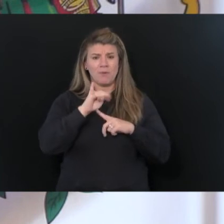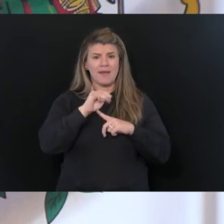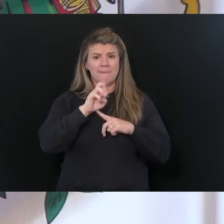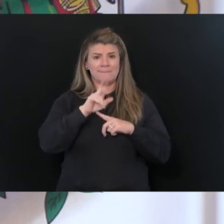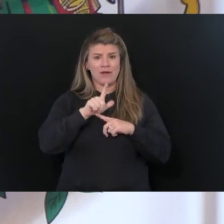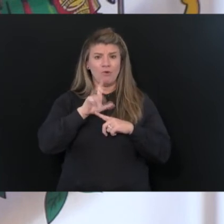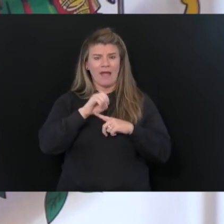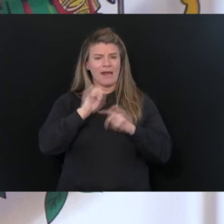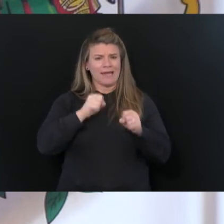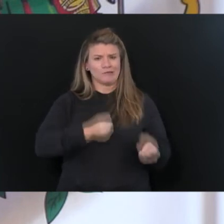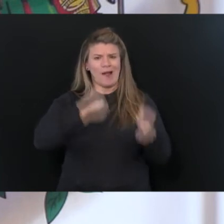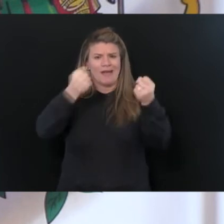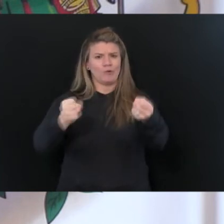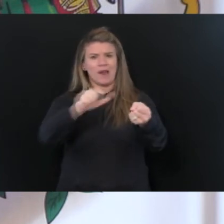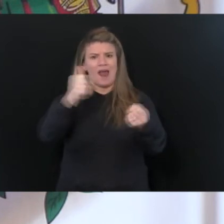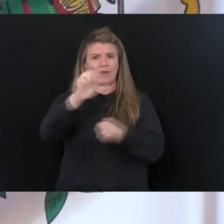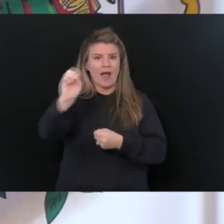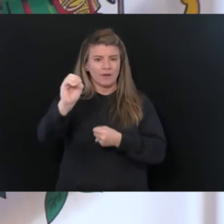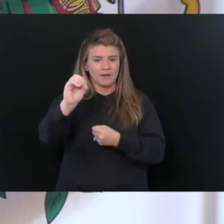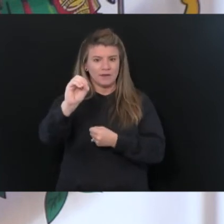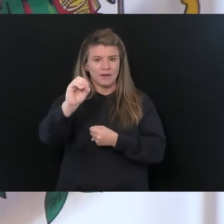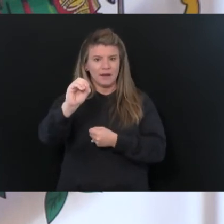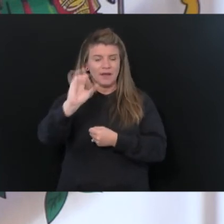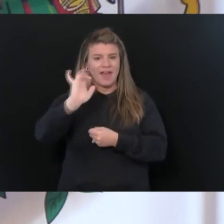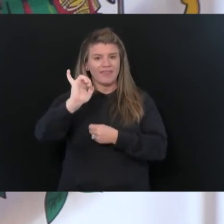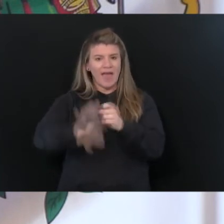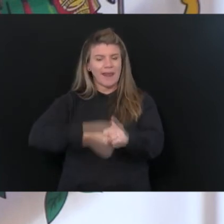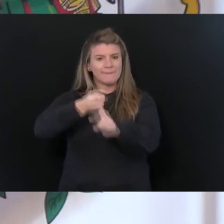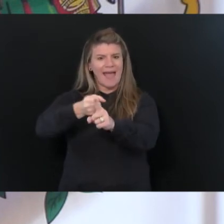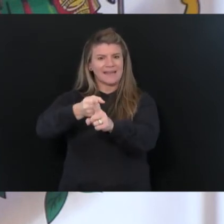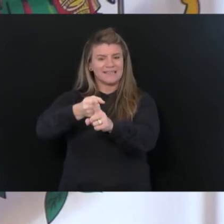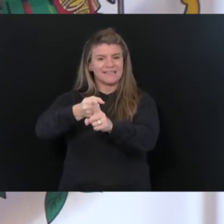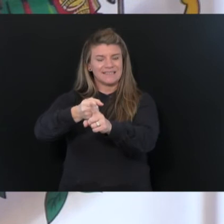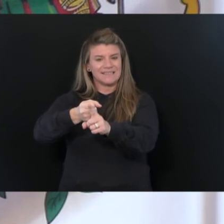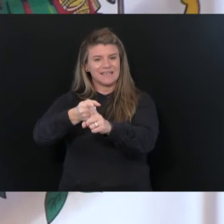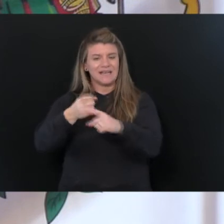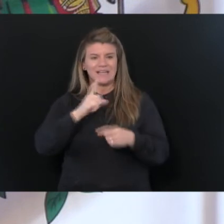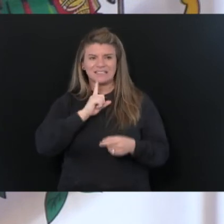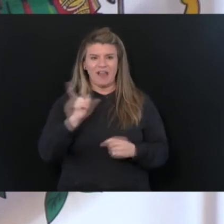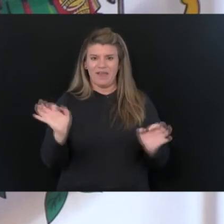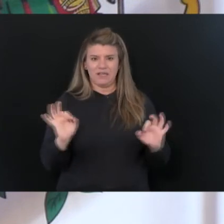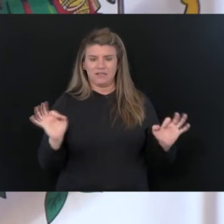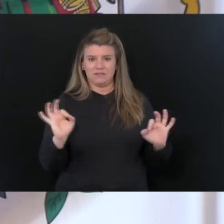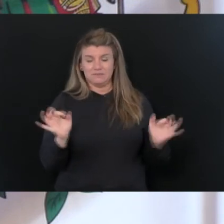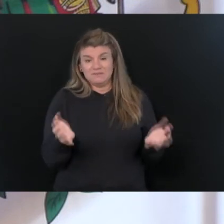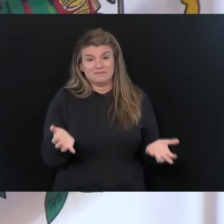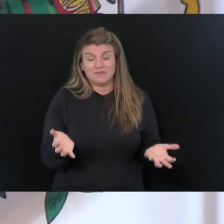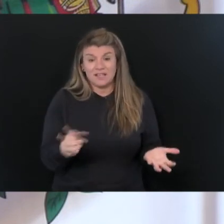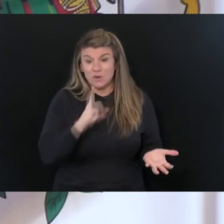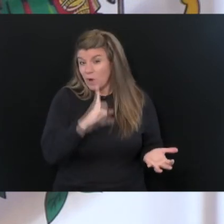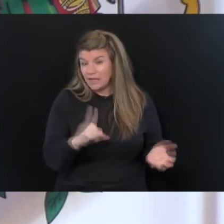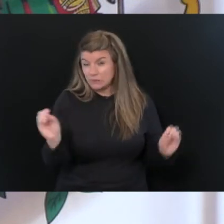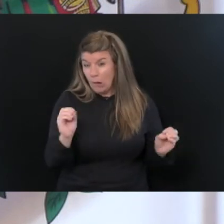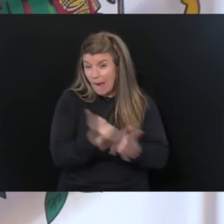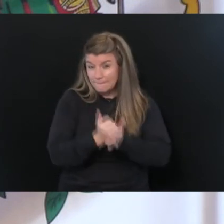lines, and the ultimate impact of what we're doing is minimal. Very, very minimal,